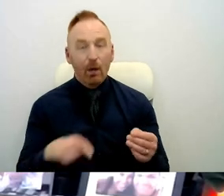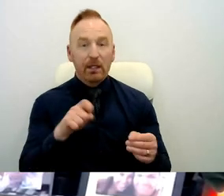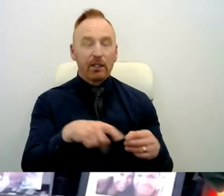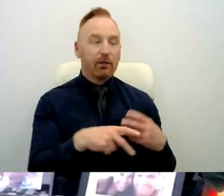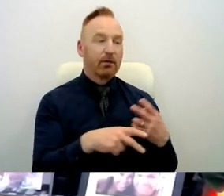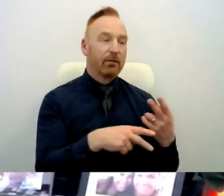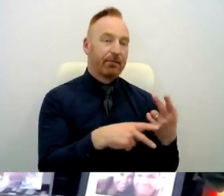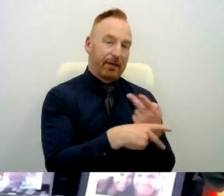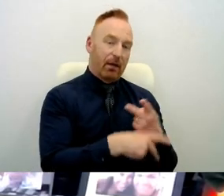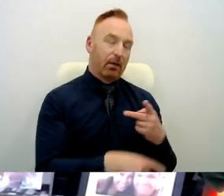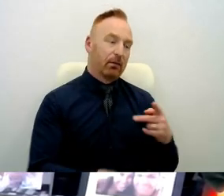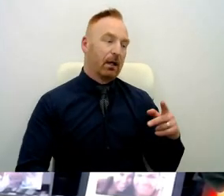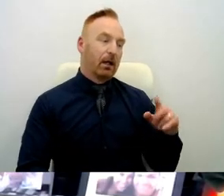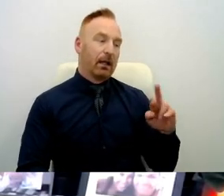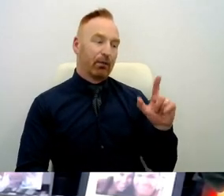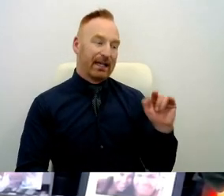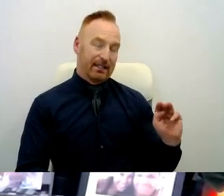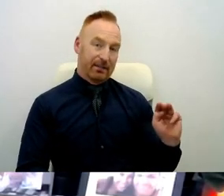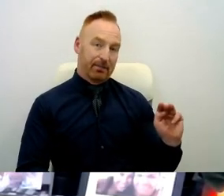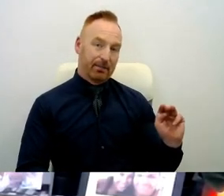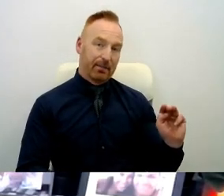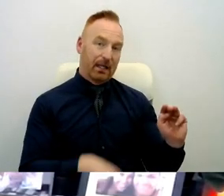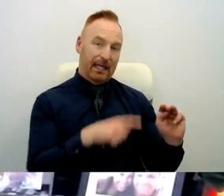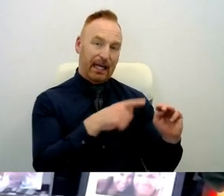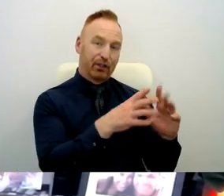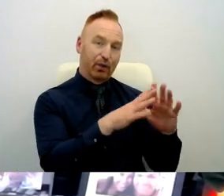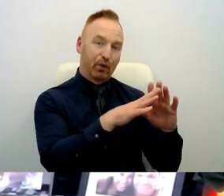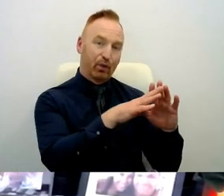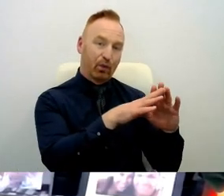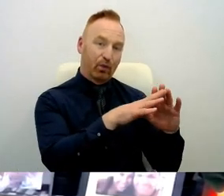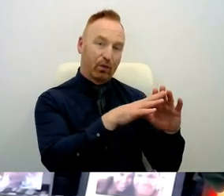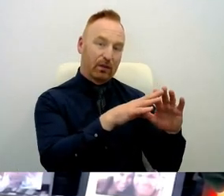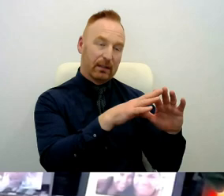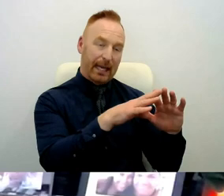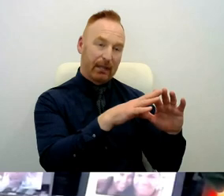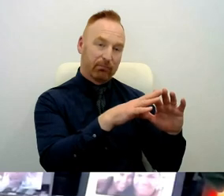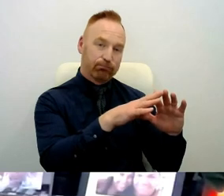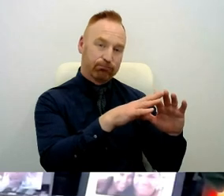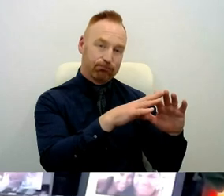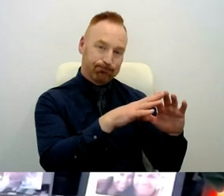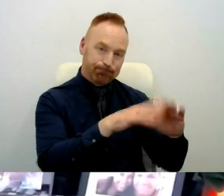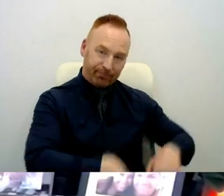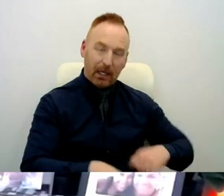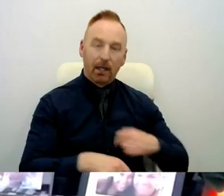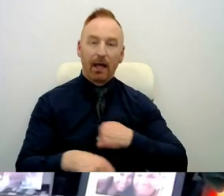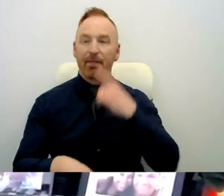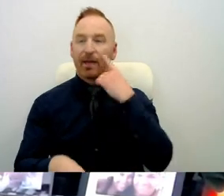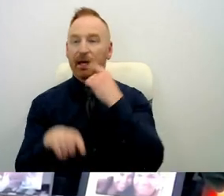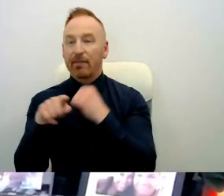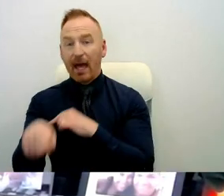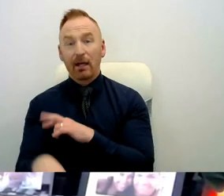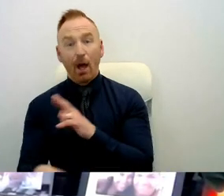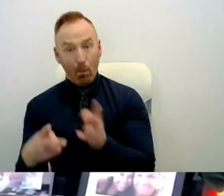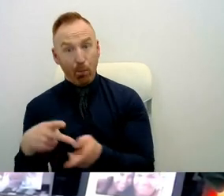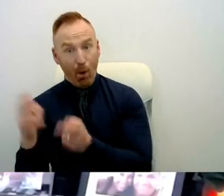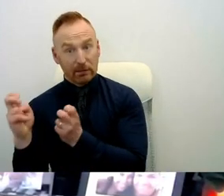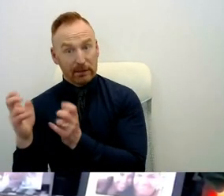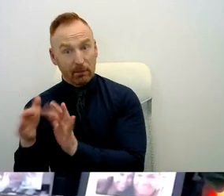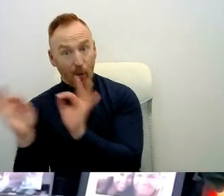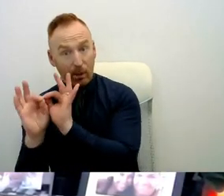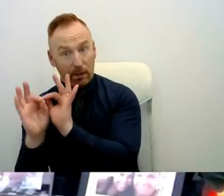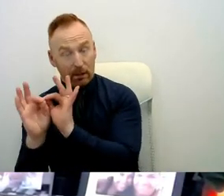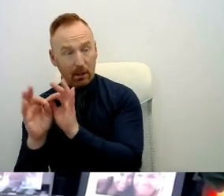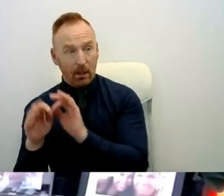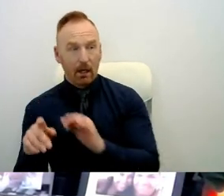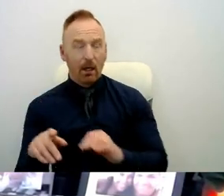racism. So it's important to post and raise awareness, and posting about the history, posting about what do we